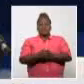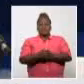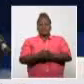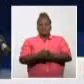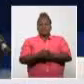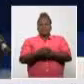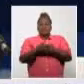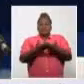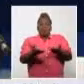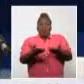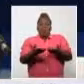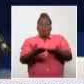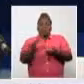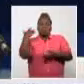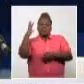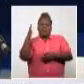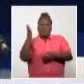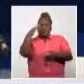Cubans